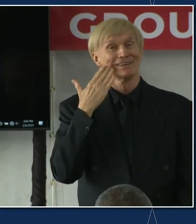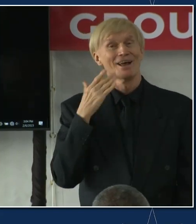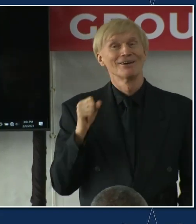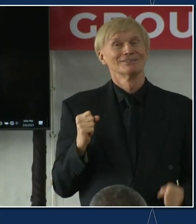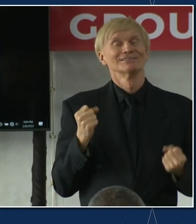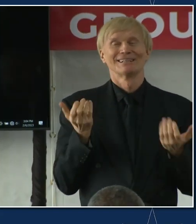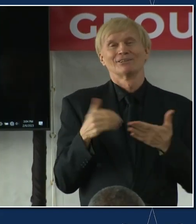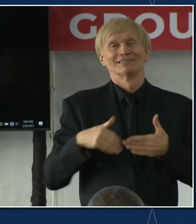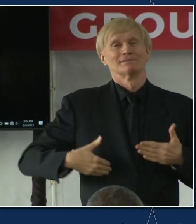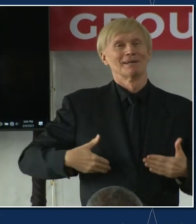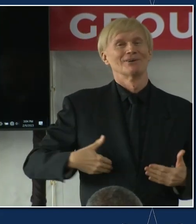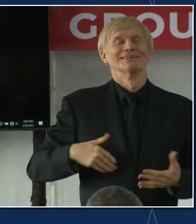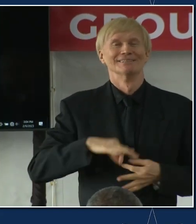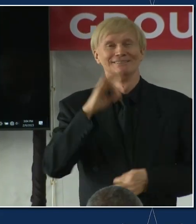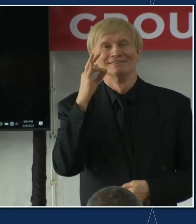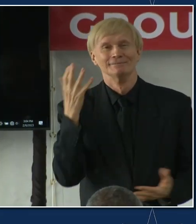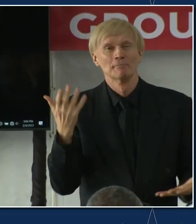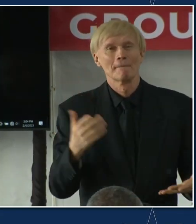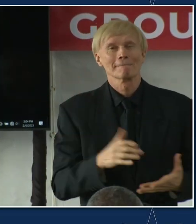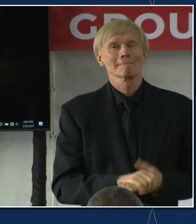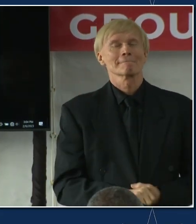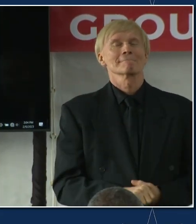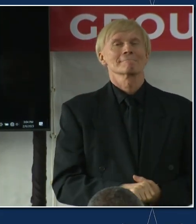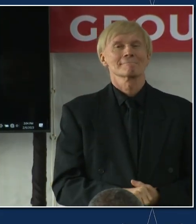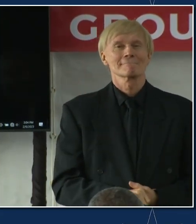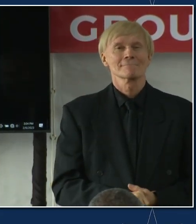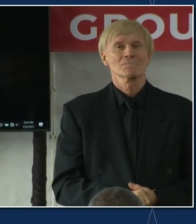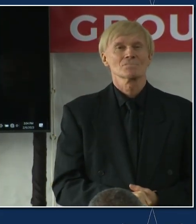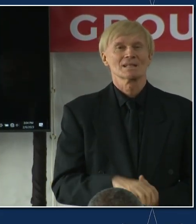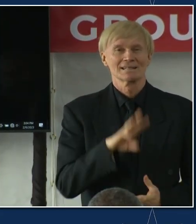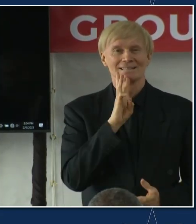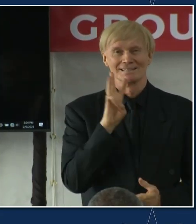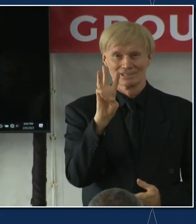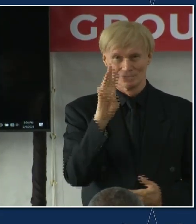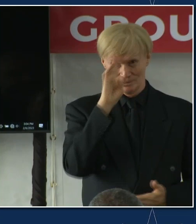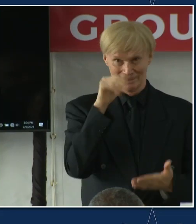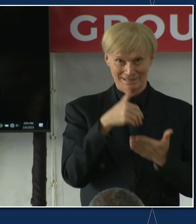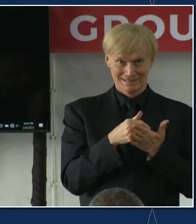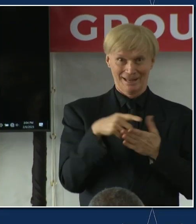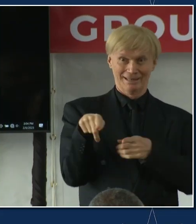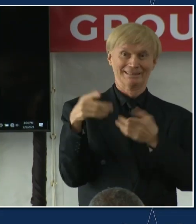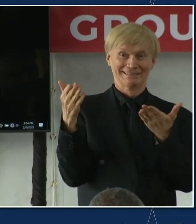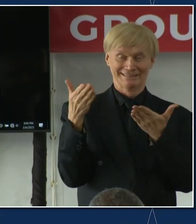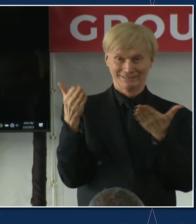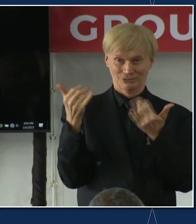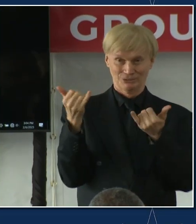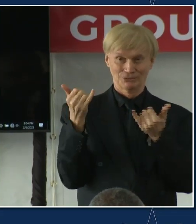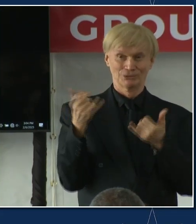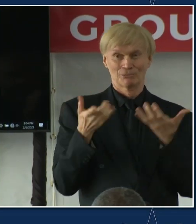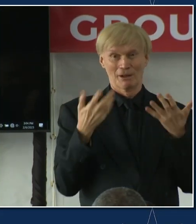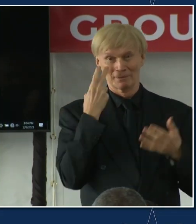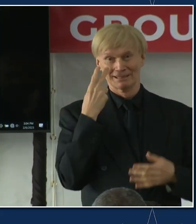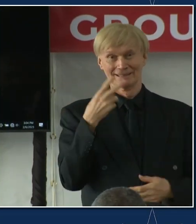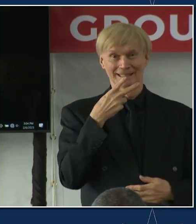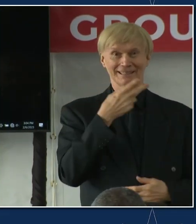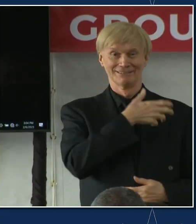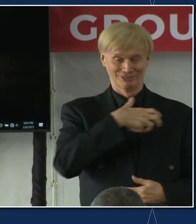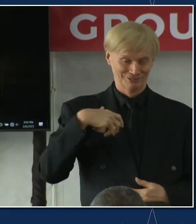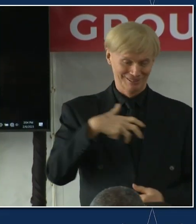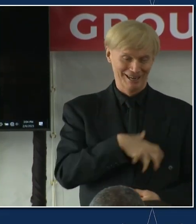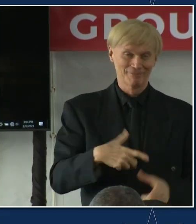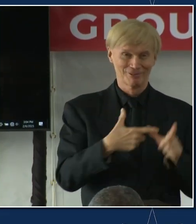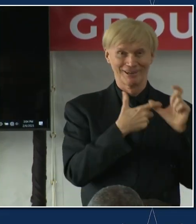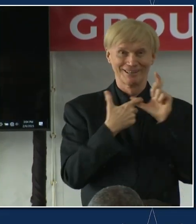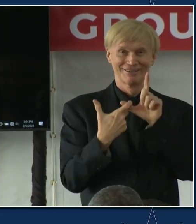here in spirit and I love her dearly. Our 6-year-old son, Phoenix, is here, who you've probably seen